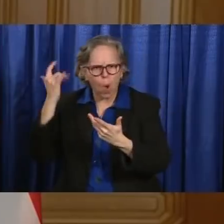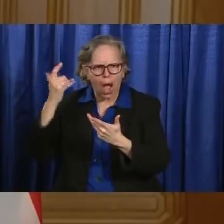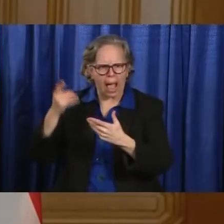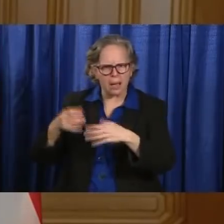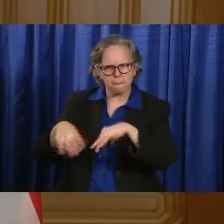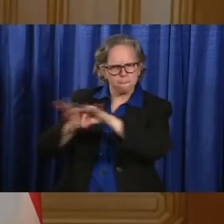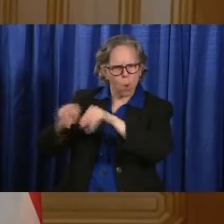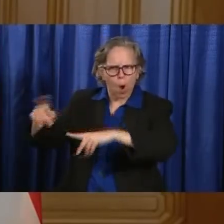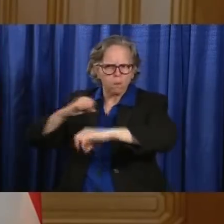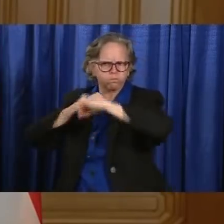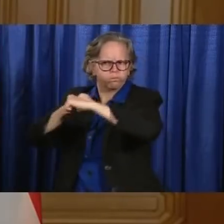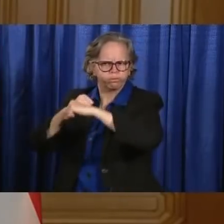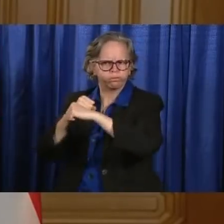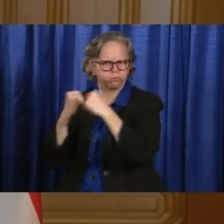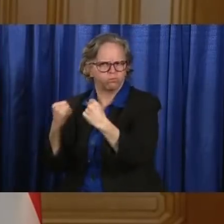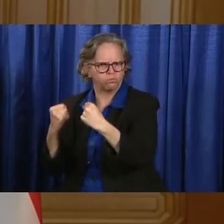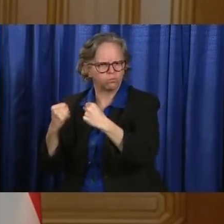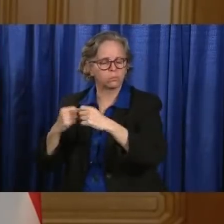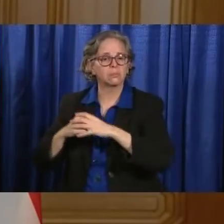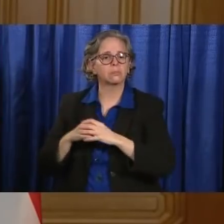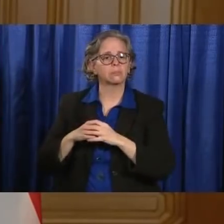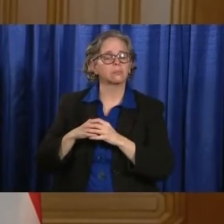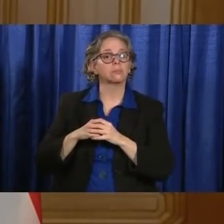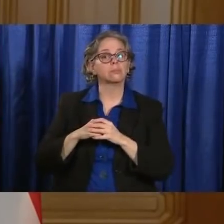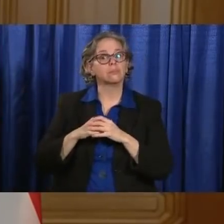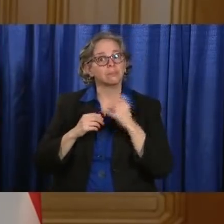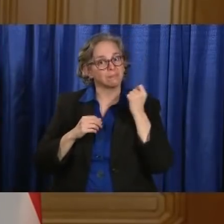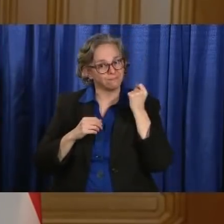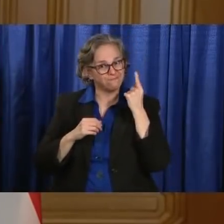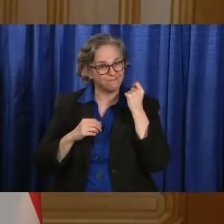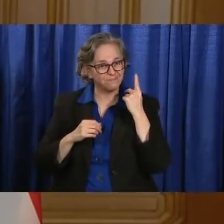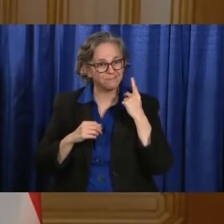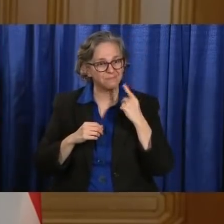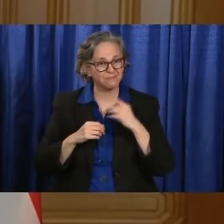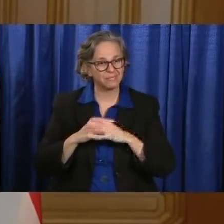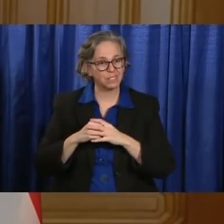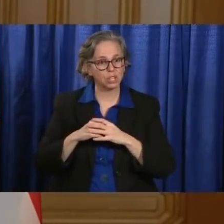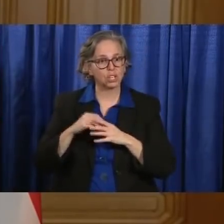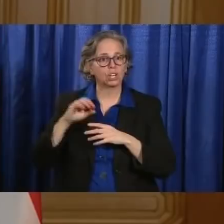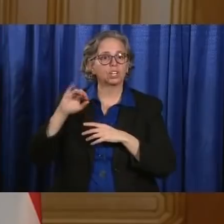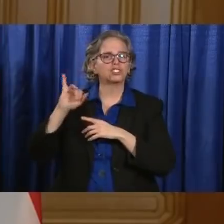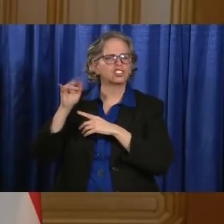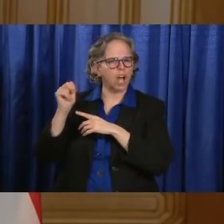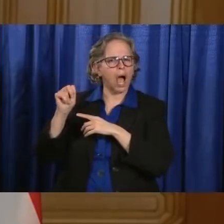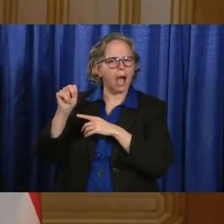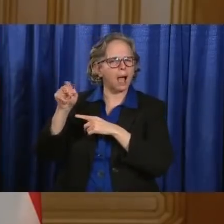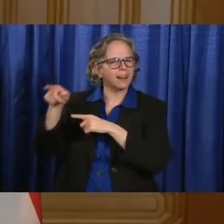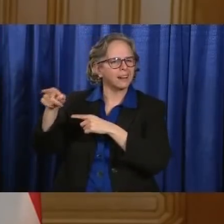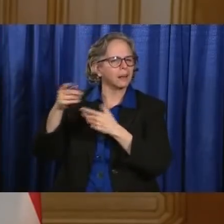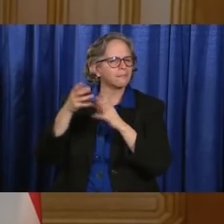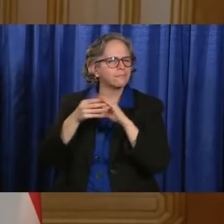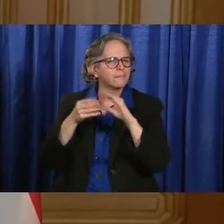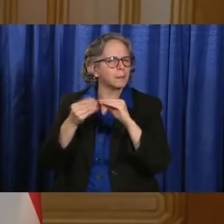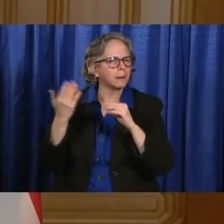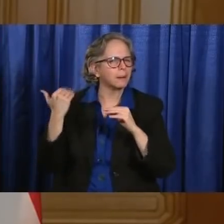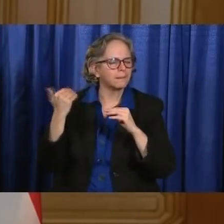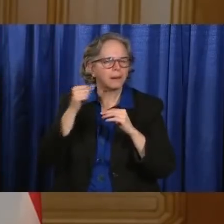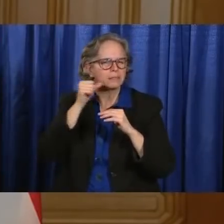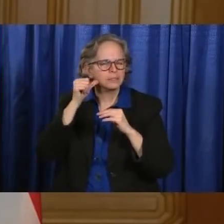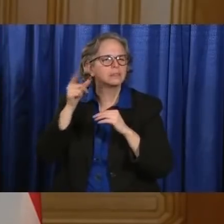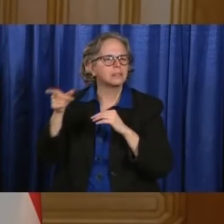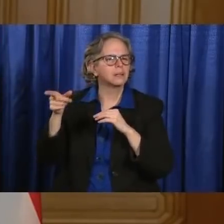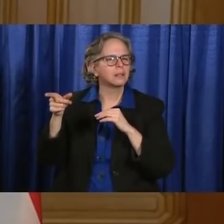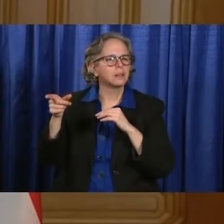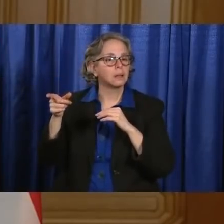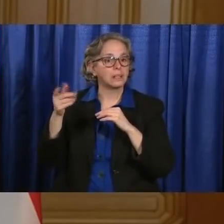protection. Again, we would encourage, John talked about this yesterday, but we had a great breakthrough over the